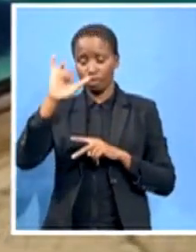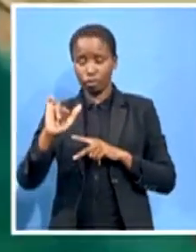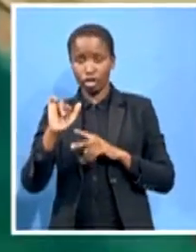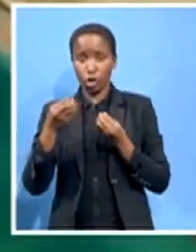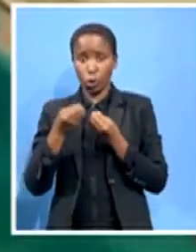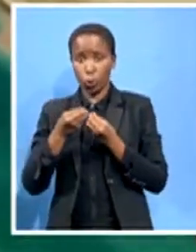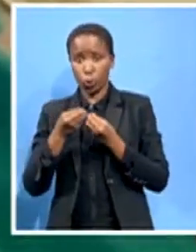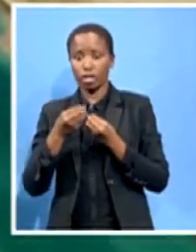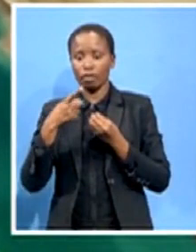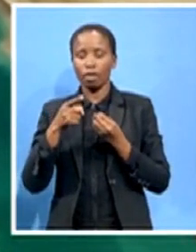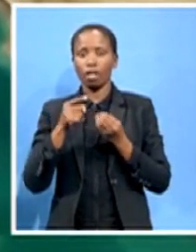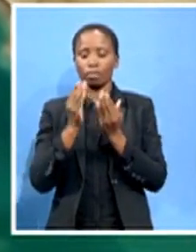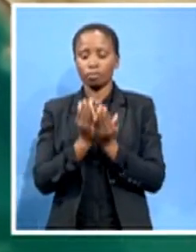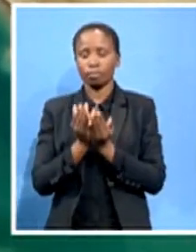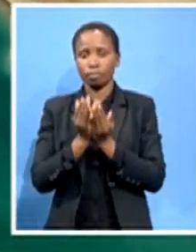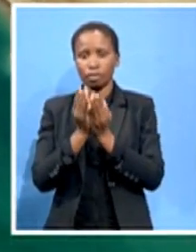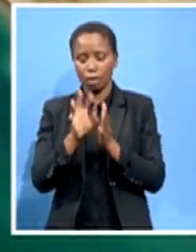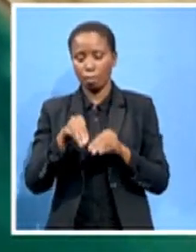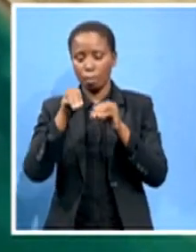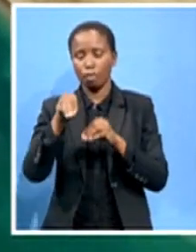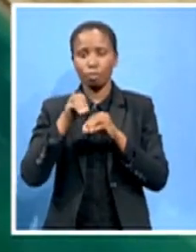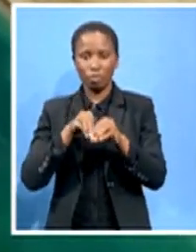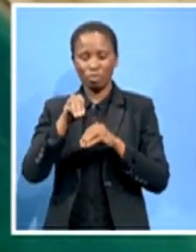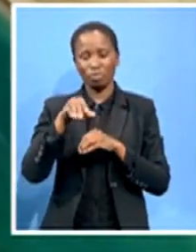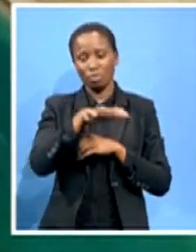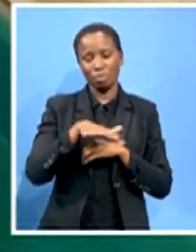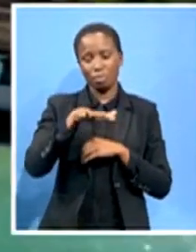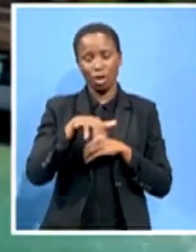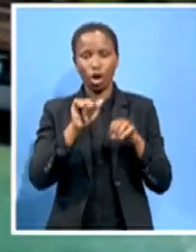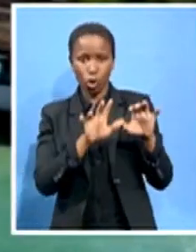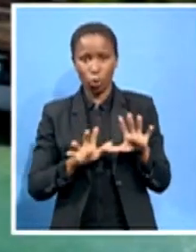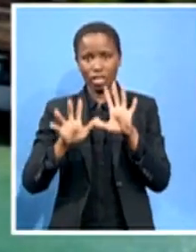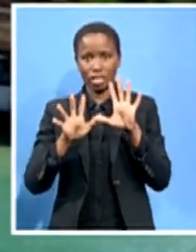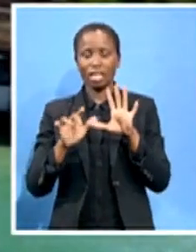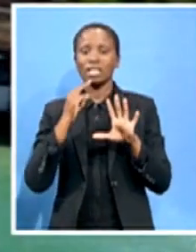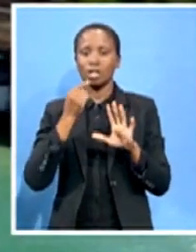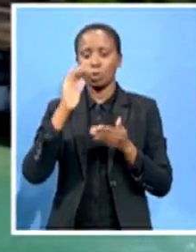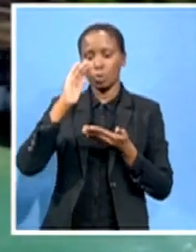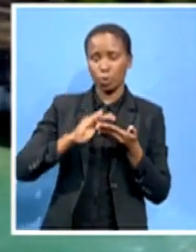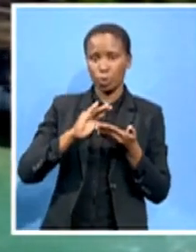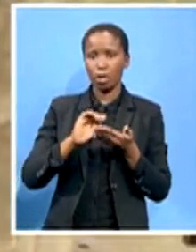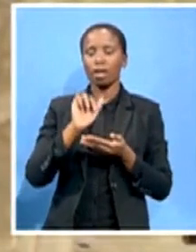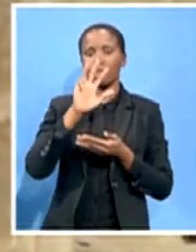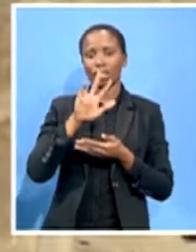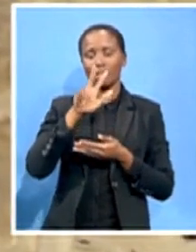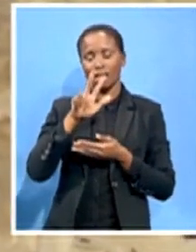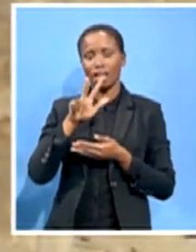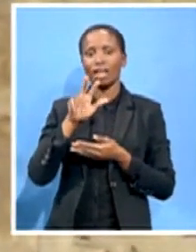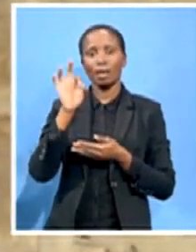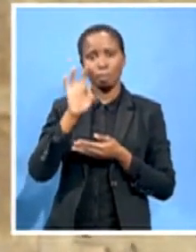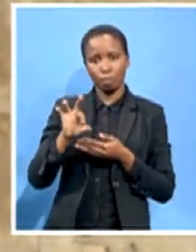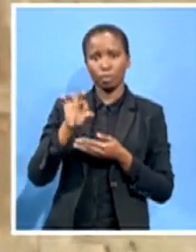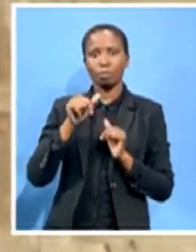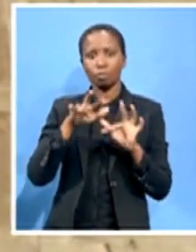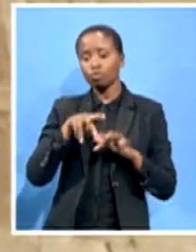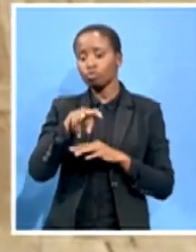Free Trade Area aims to eliminate 90% of tariffs between member states and create a single market with free movement